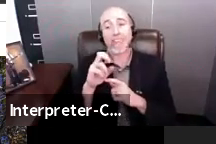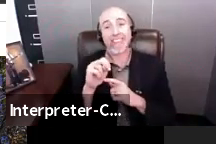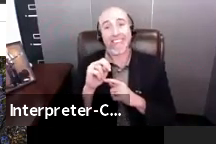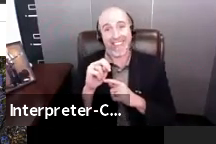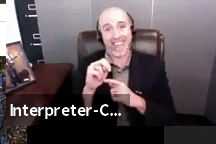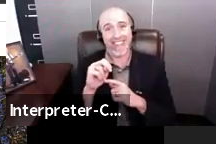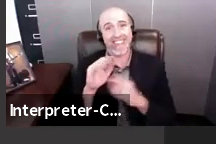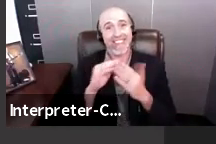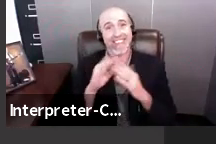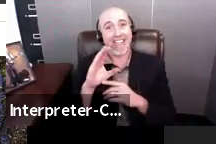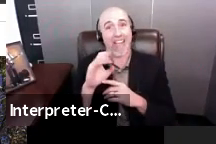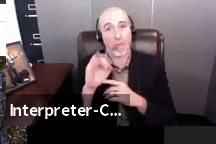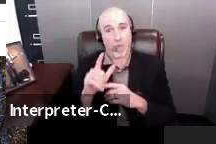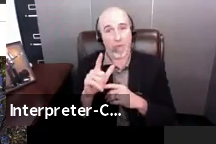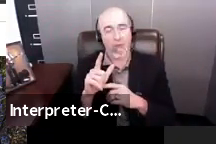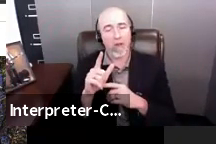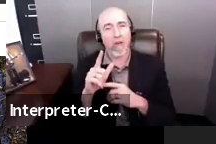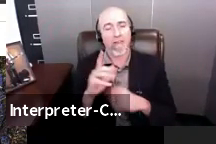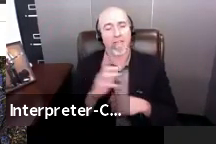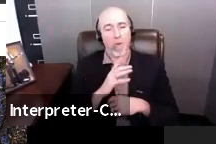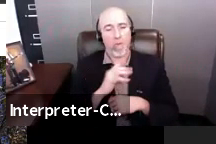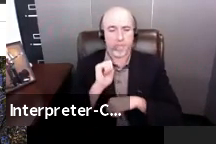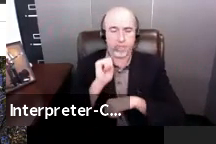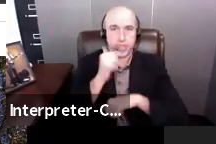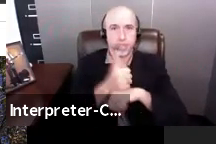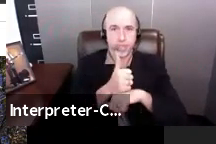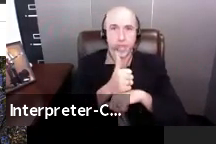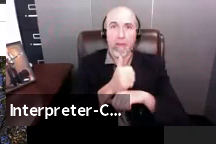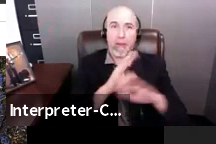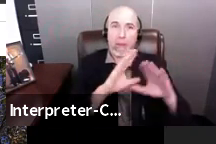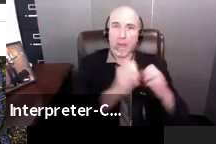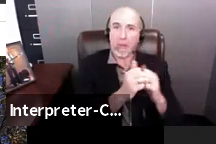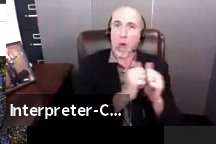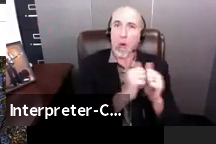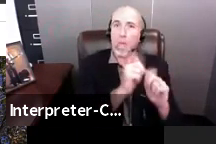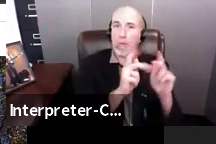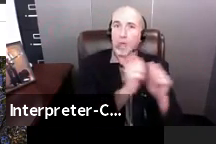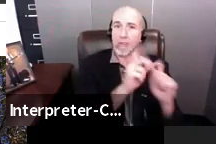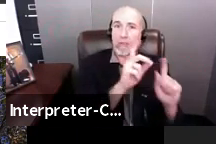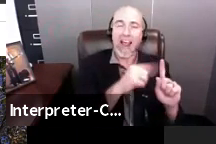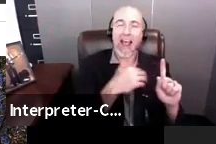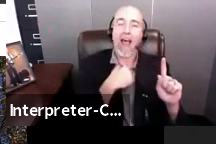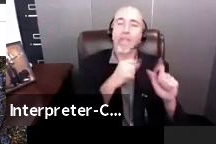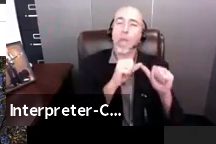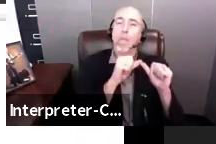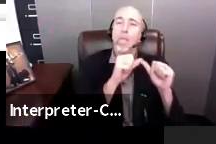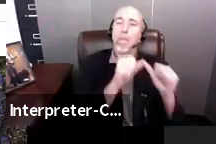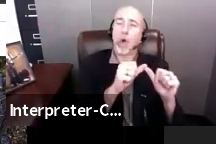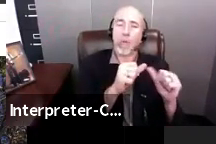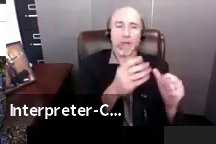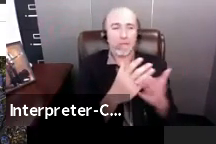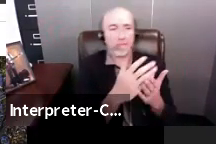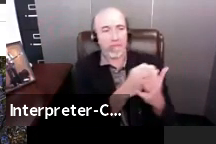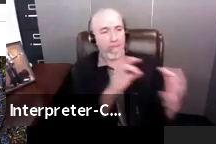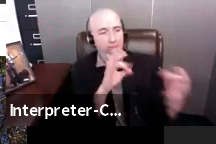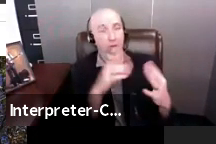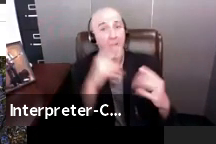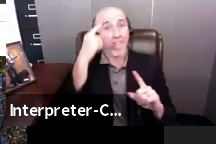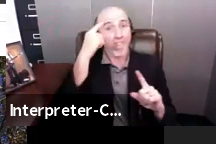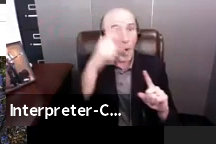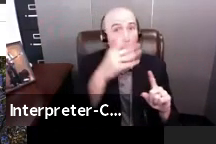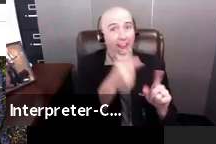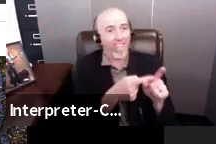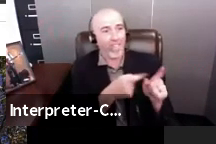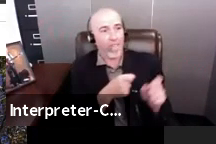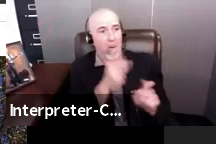Council formalized the Committee on Persons with Disabilities as a permanent way to have input from and for disabled